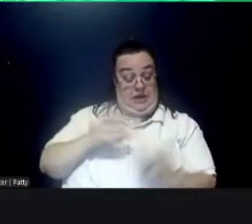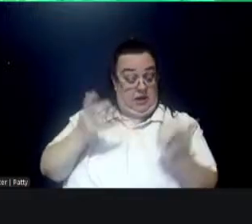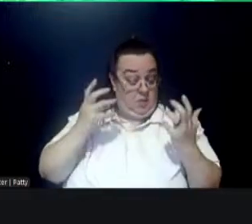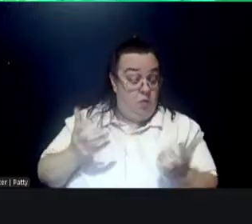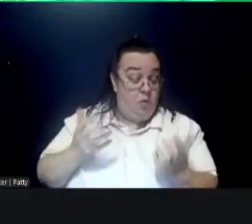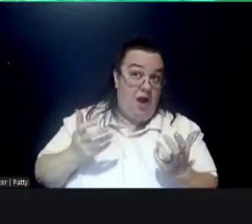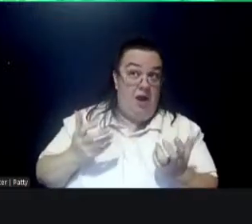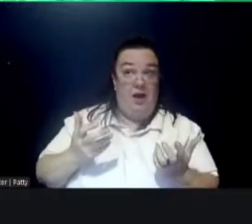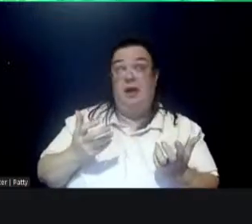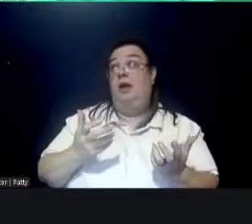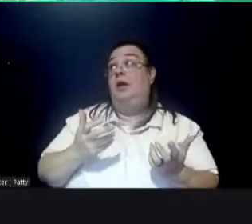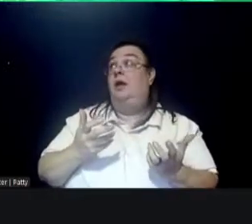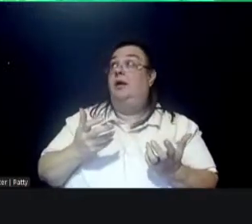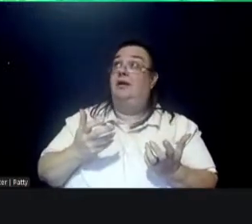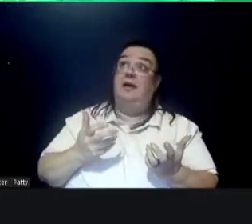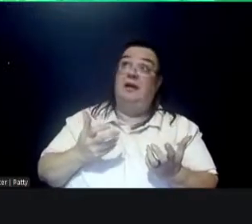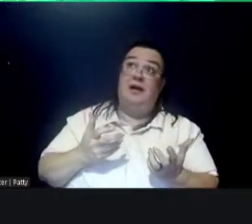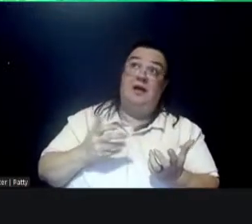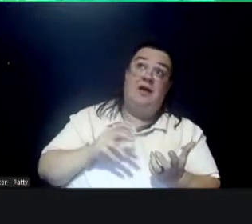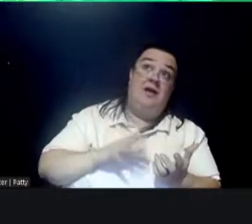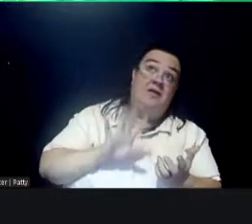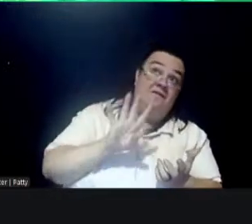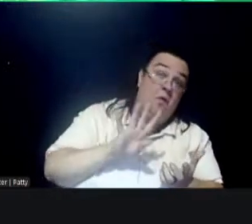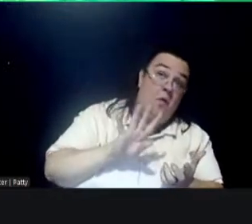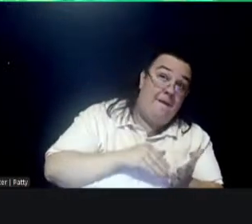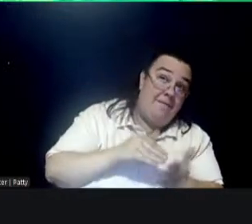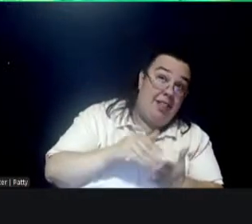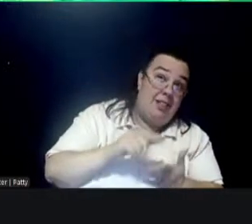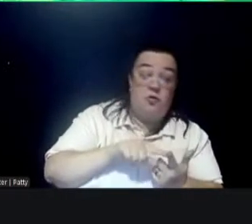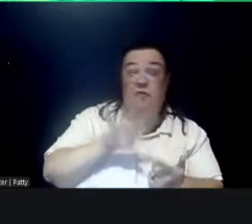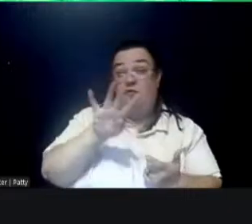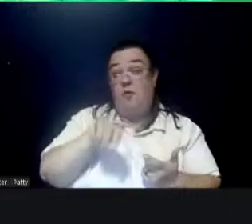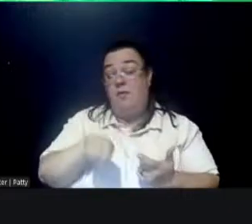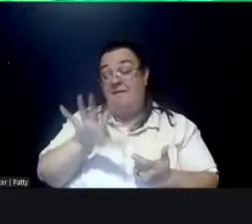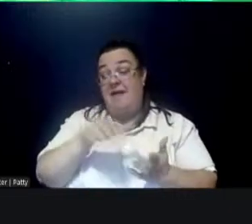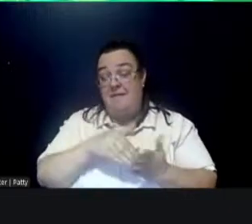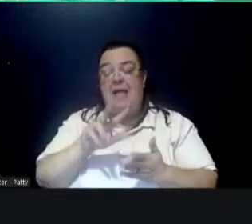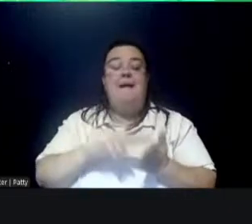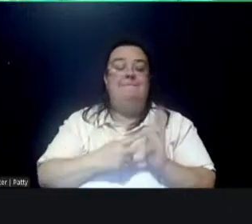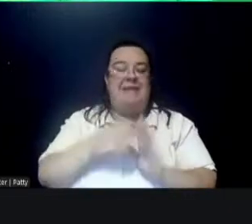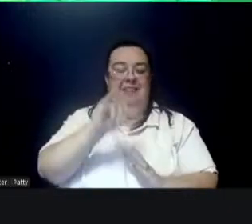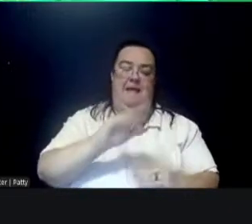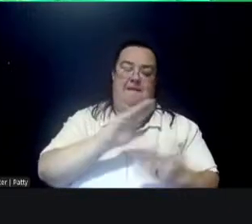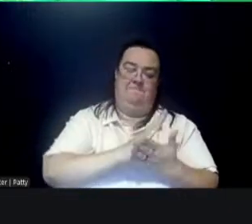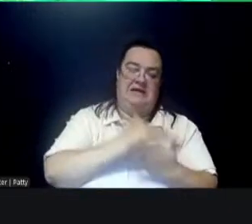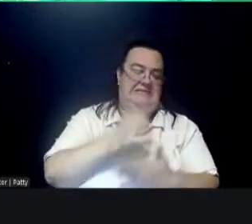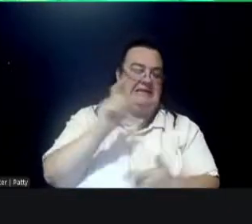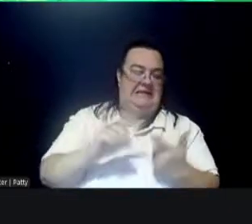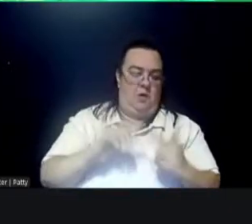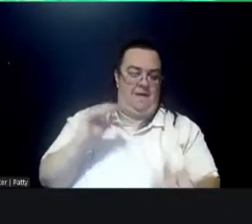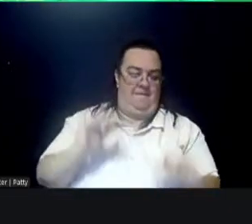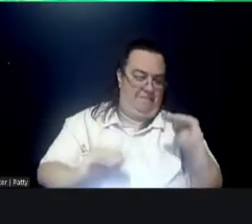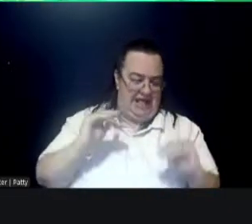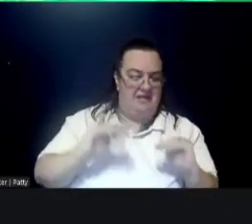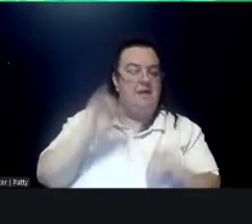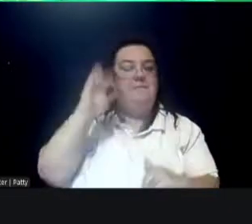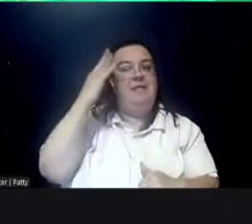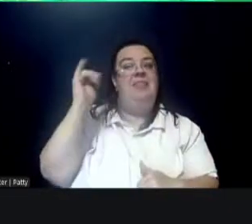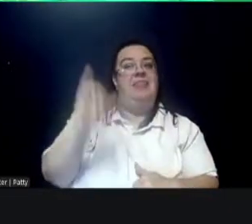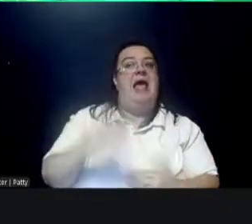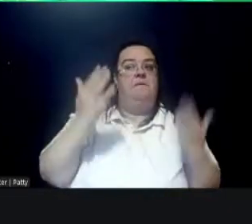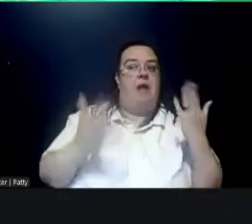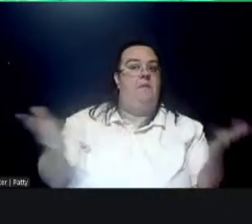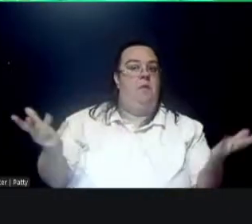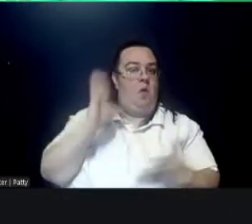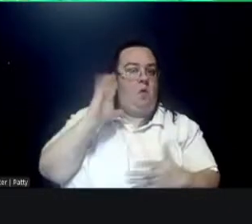4 million, 4.5 million, then we need to balance this budget, because that's probably what we're going to have on day one of this budget